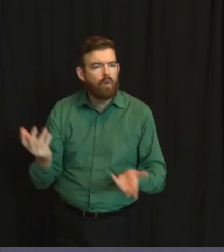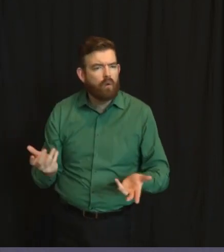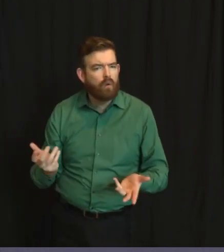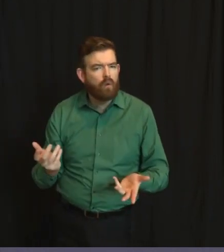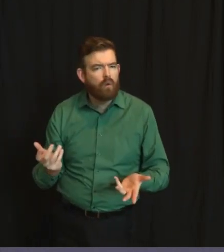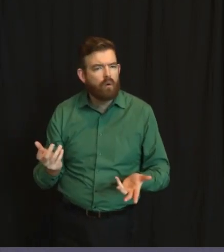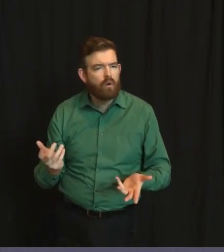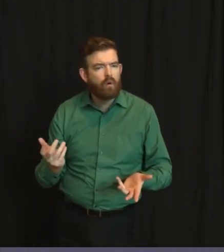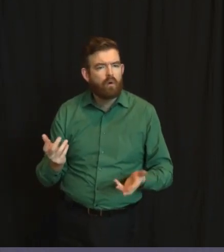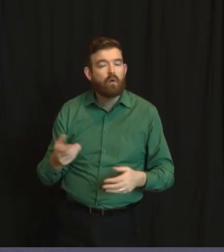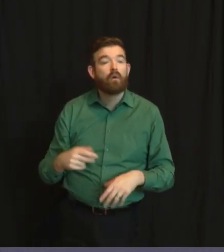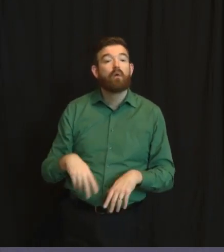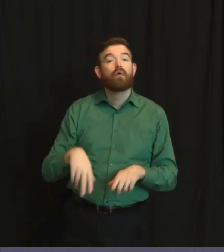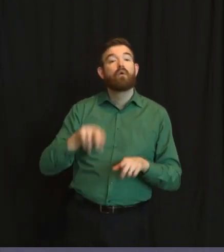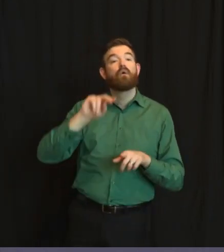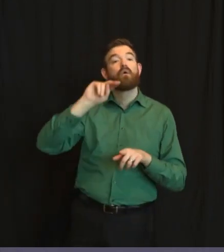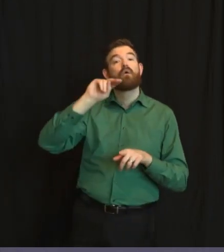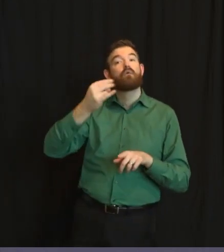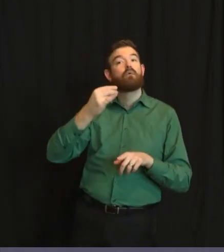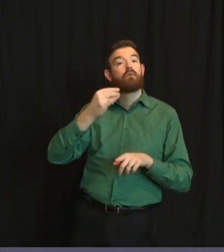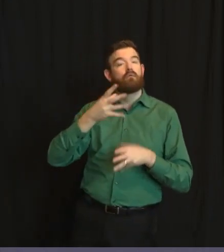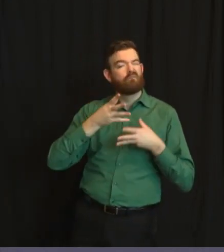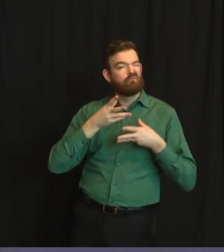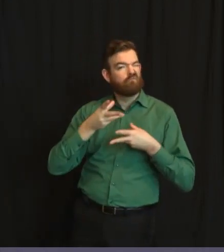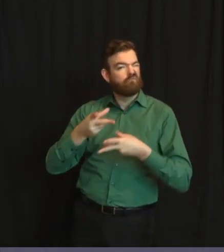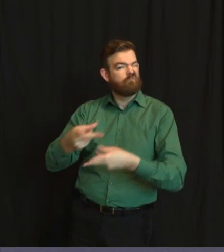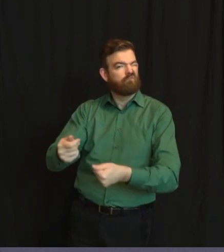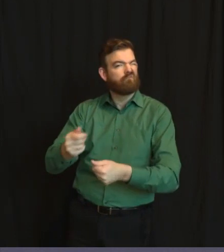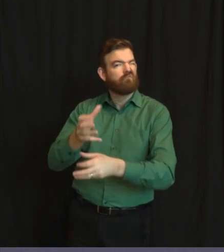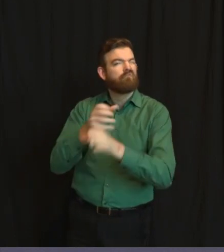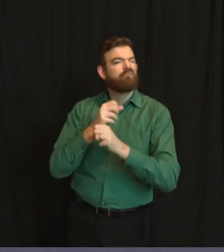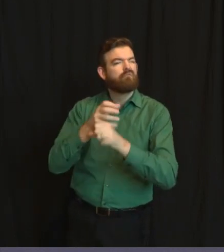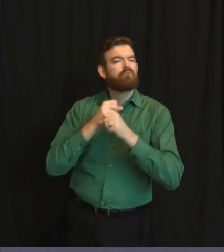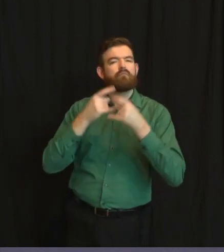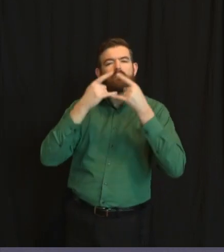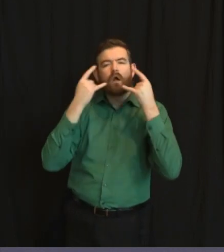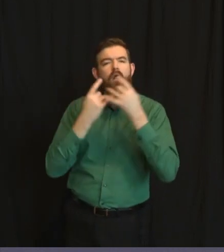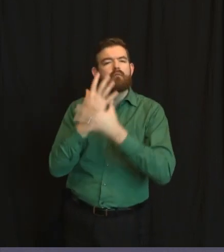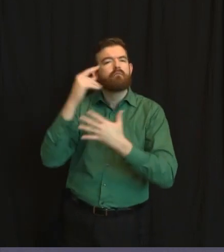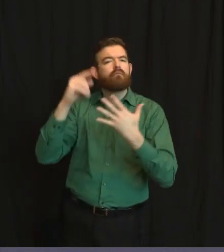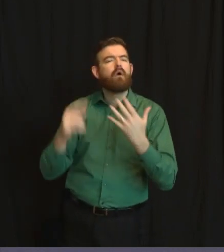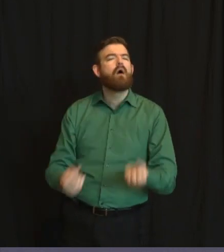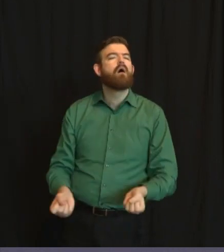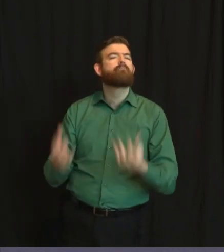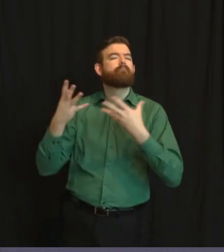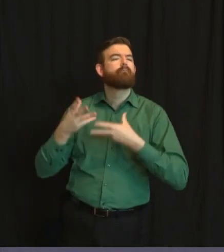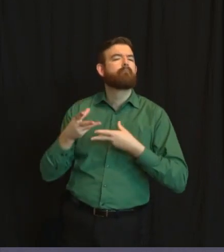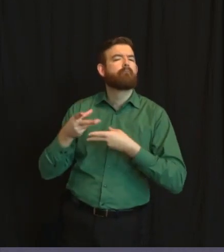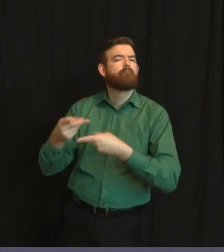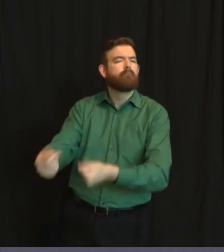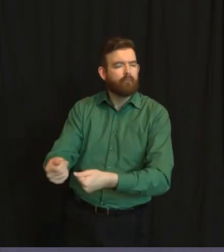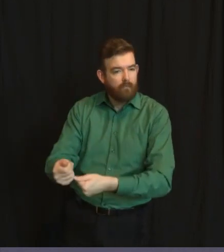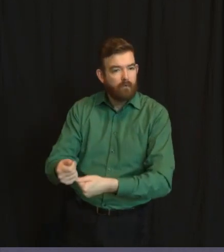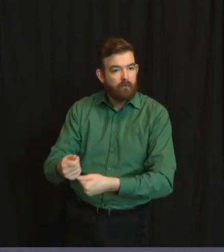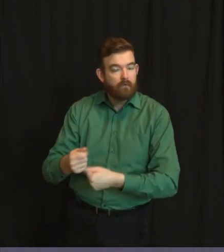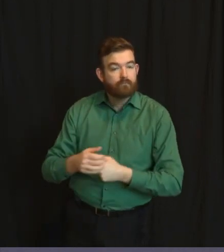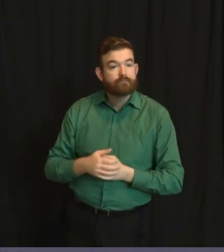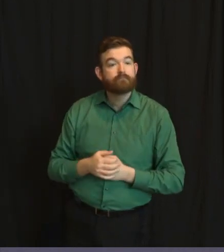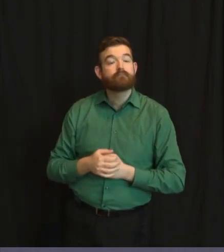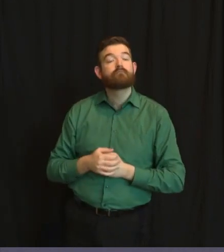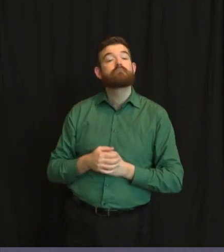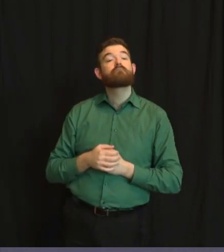if that's available? And Governor, you mentioned it again today, but in the past you've talked about these models that show, the 36,000